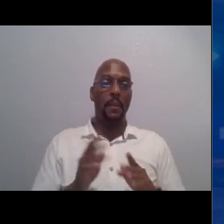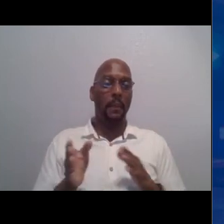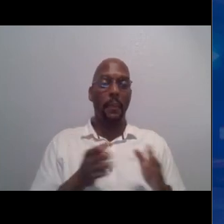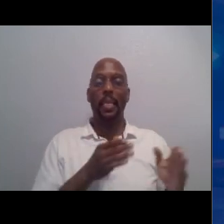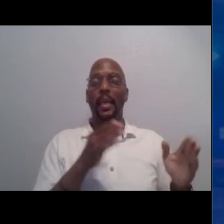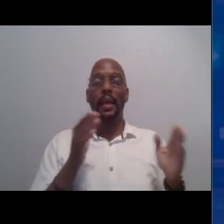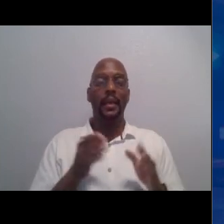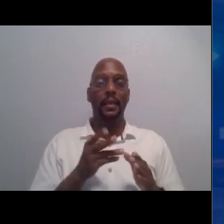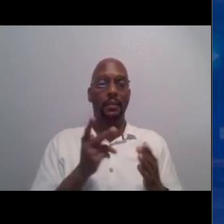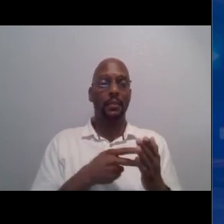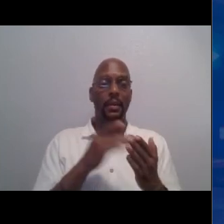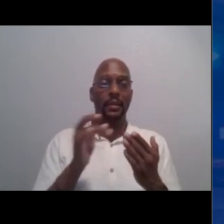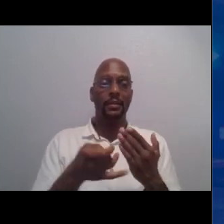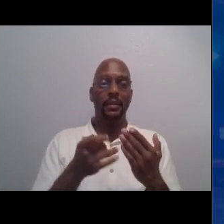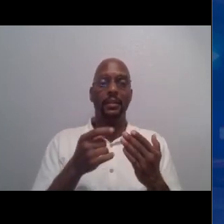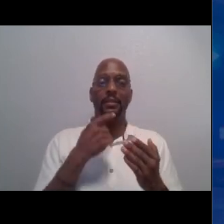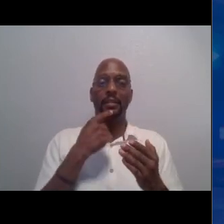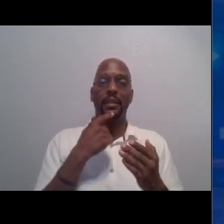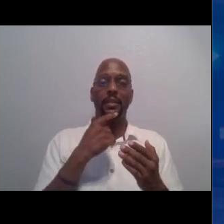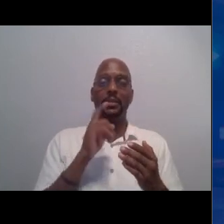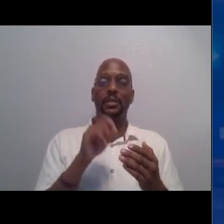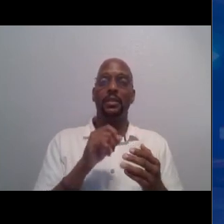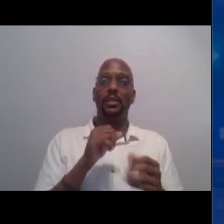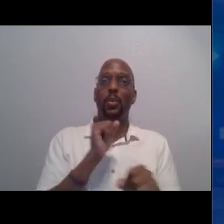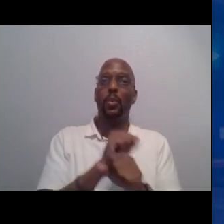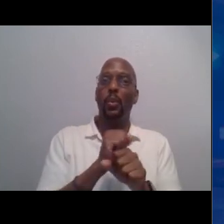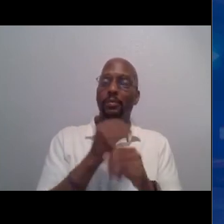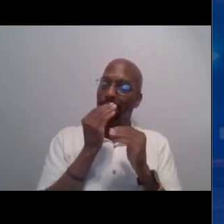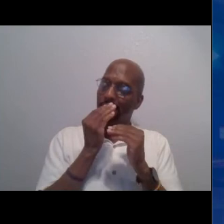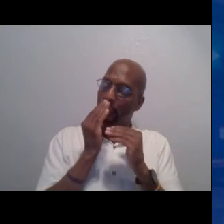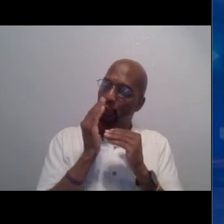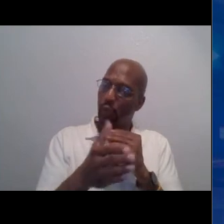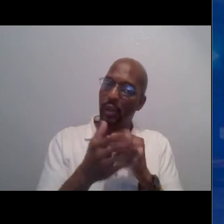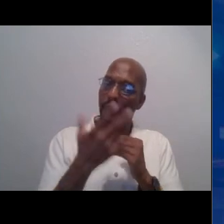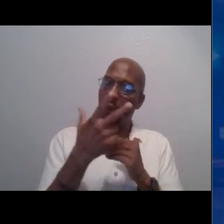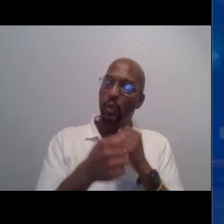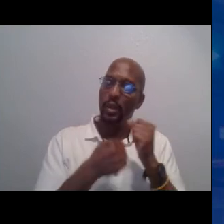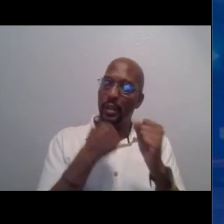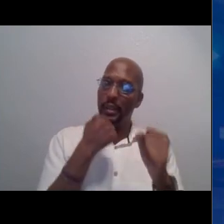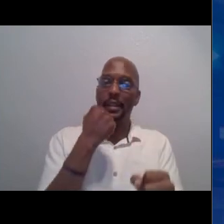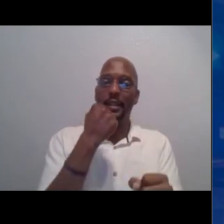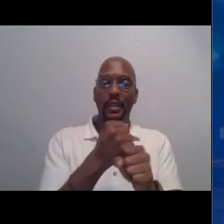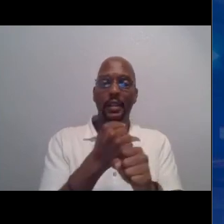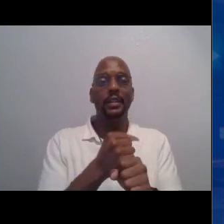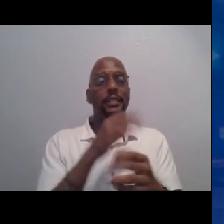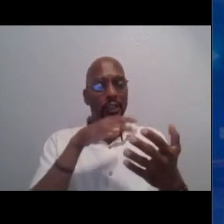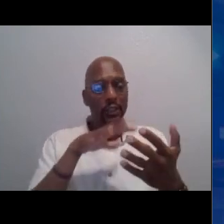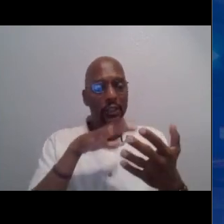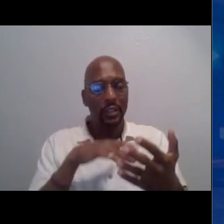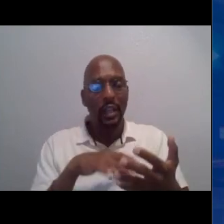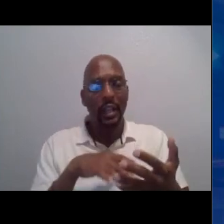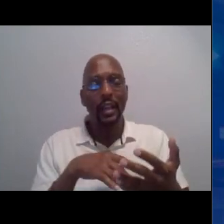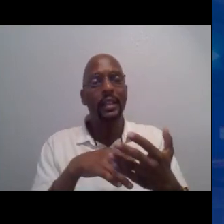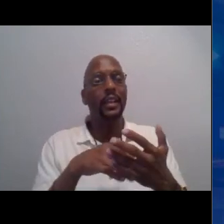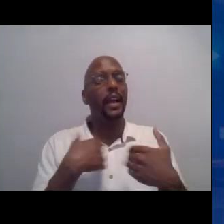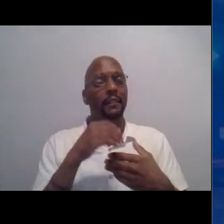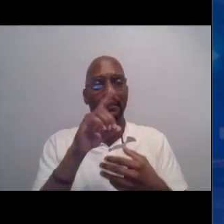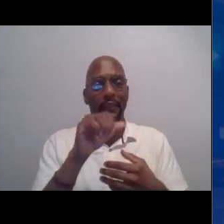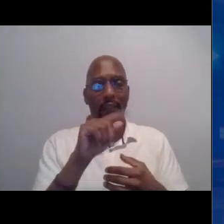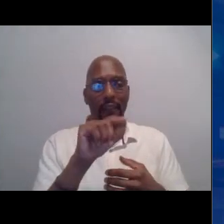project said that we should operate for 3 years. We need that longitudinal study and data fed back to